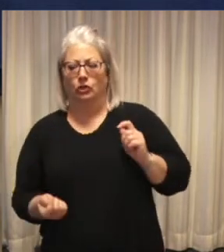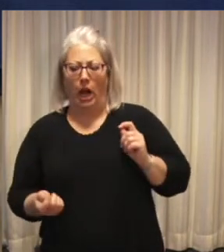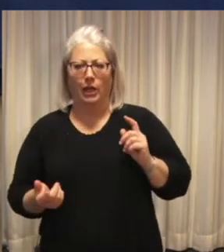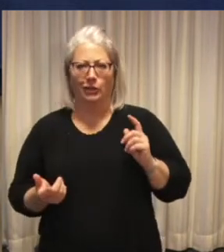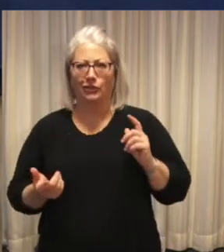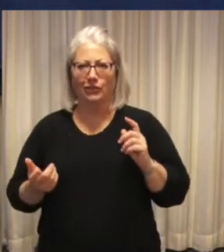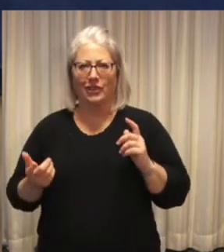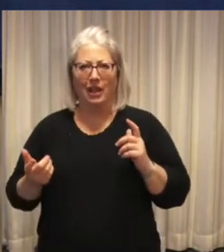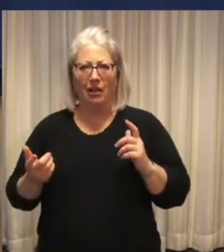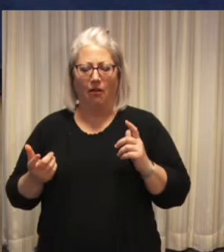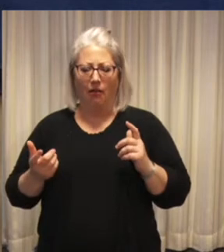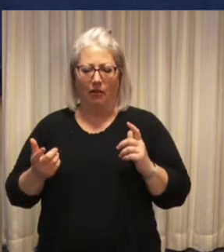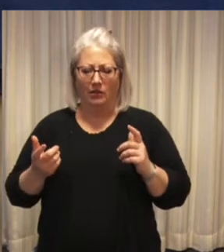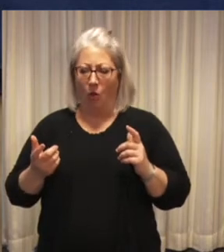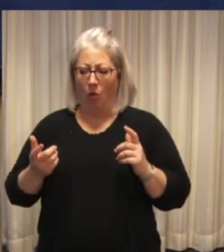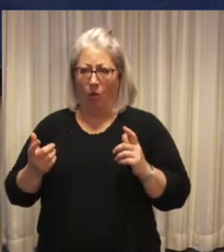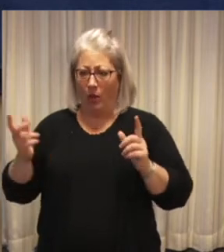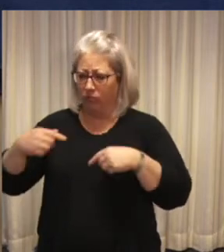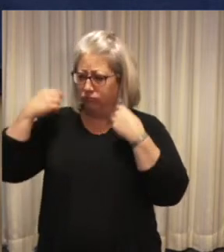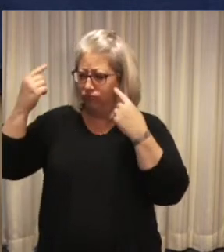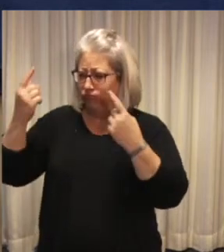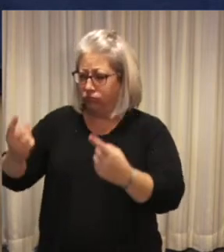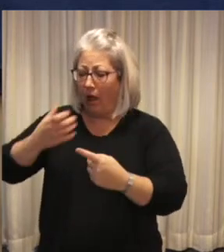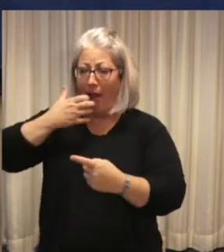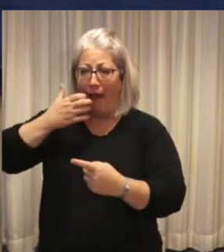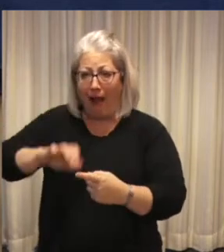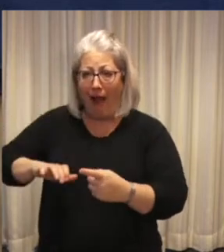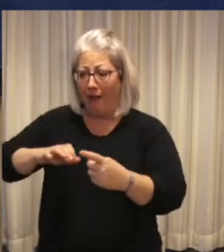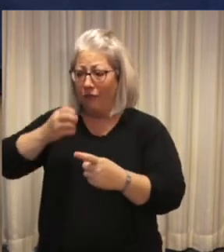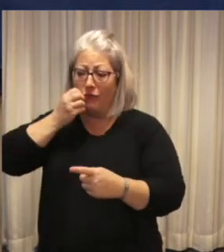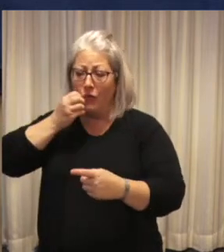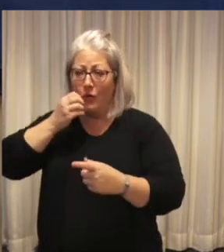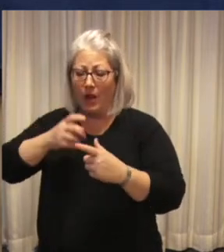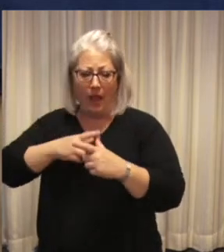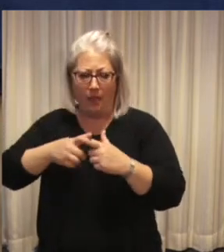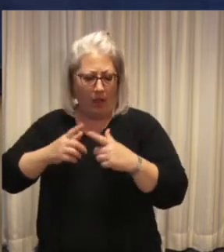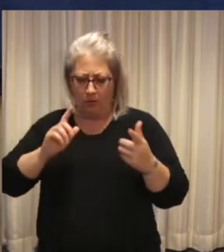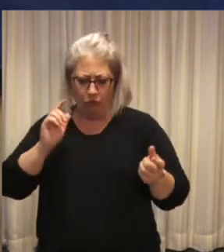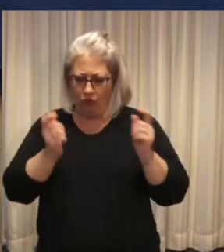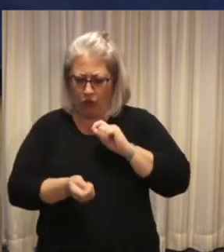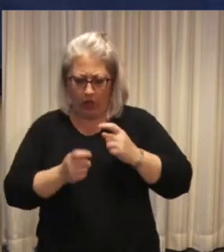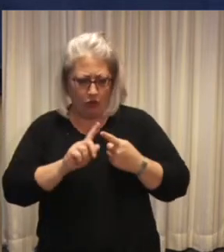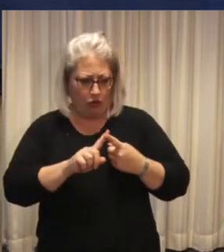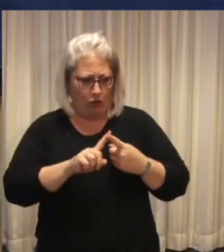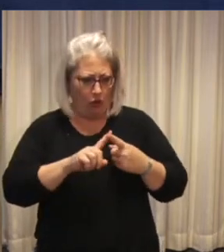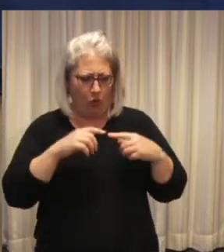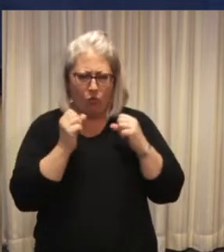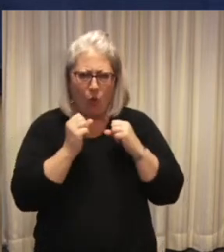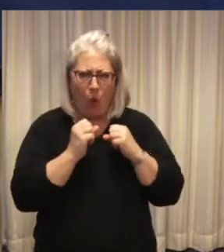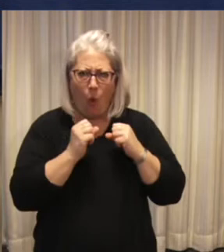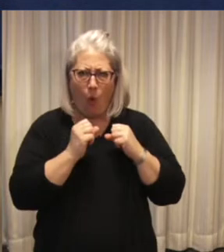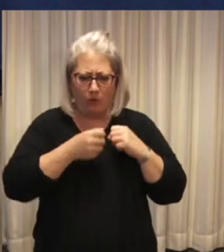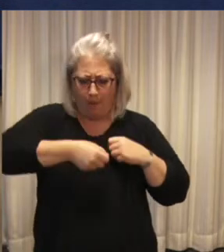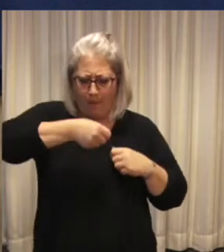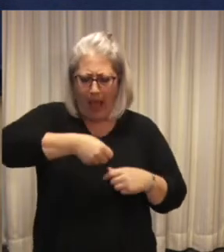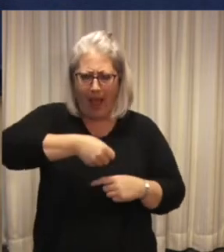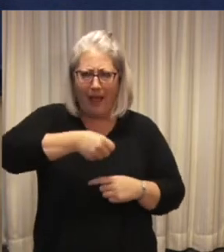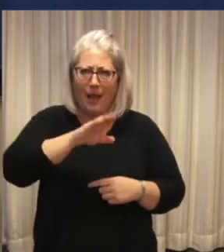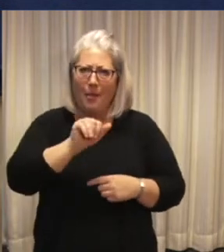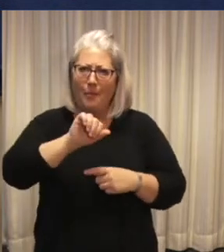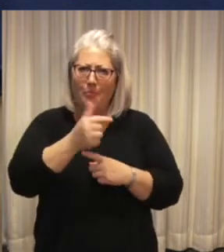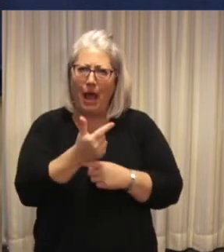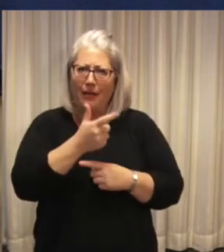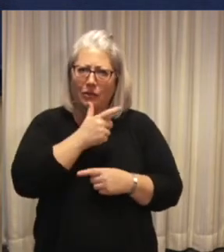to a cold lunch, bagged lunch kind of thing. One of our first struggles early on was we didn't have enough bags because yeah. We're not right. a